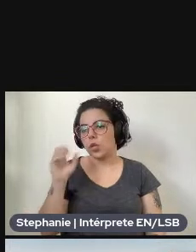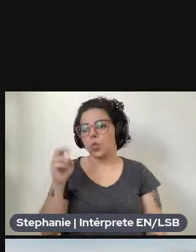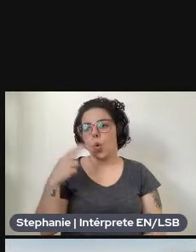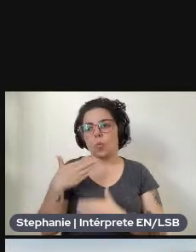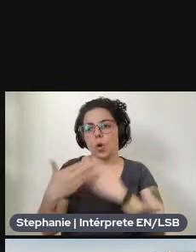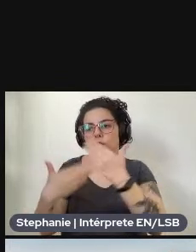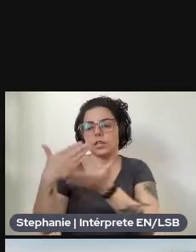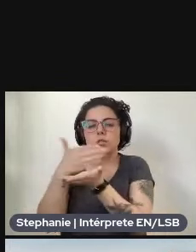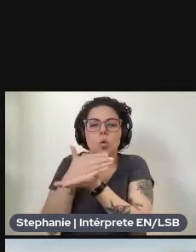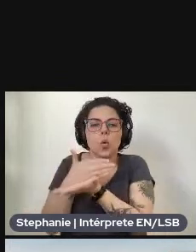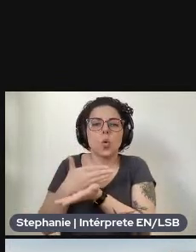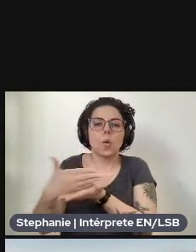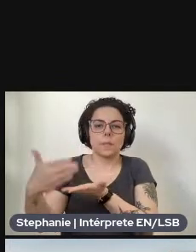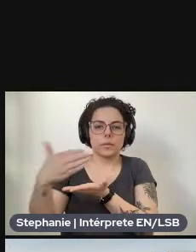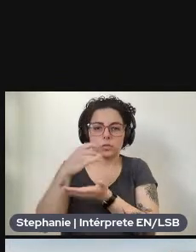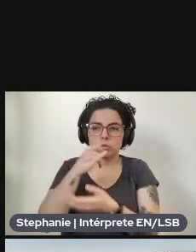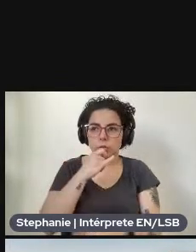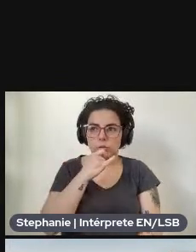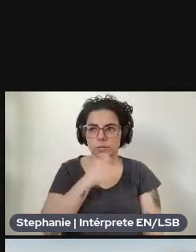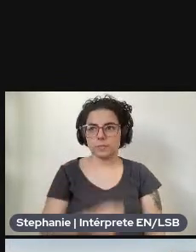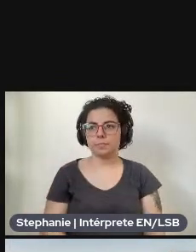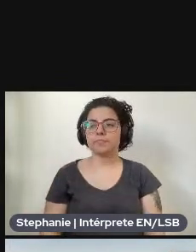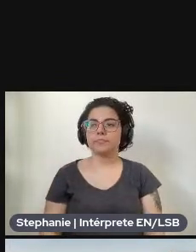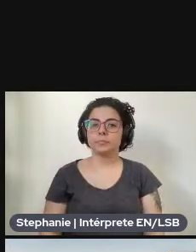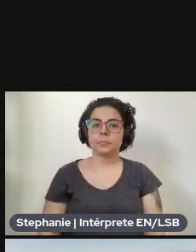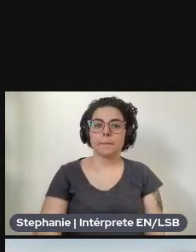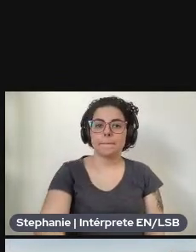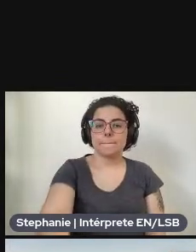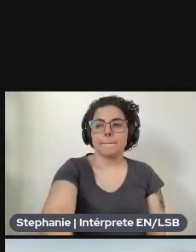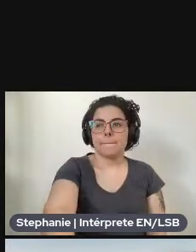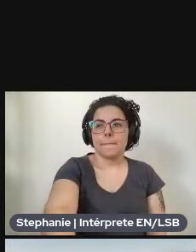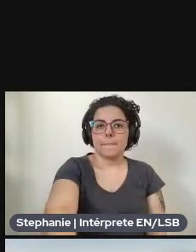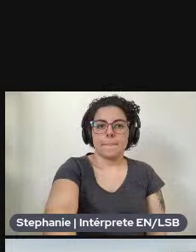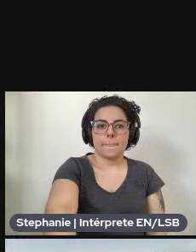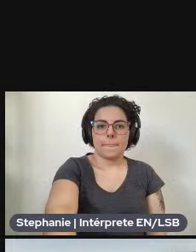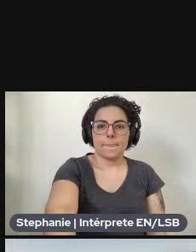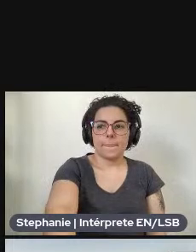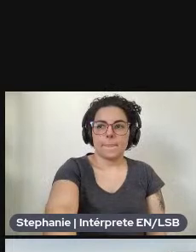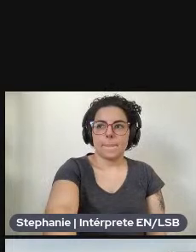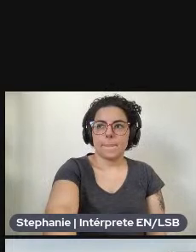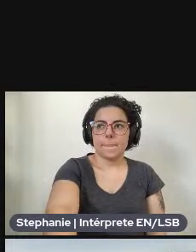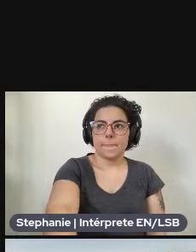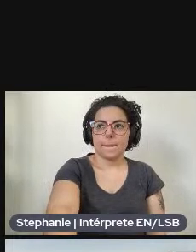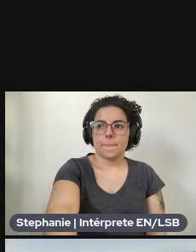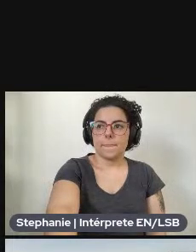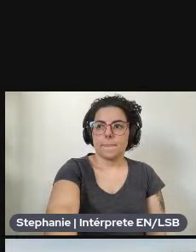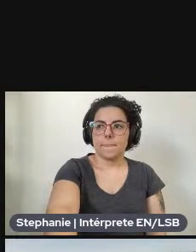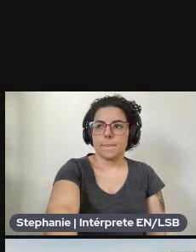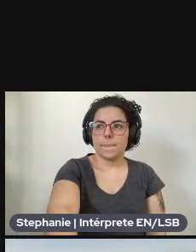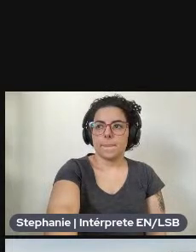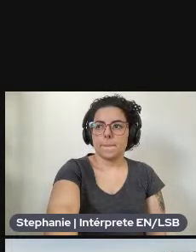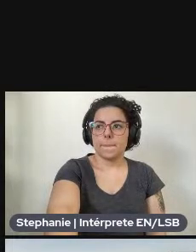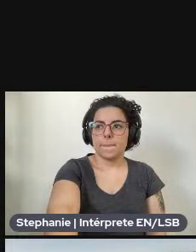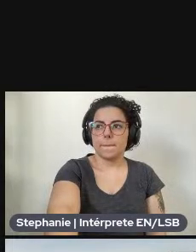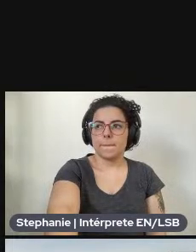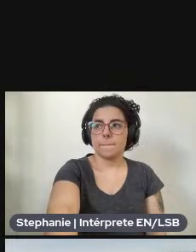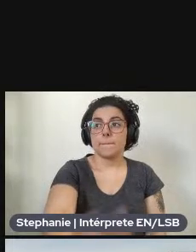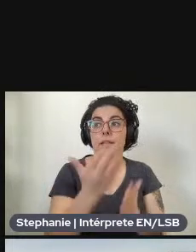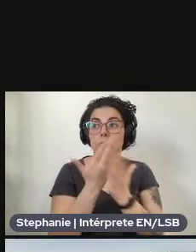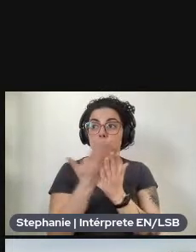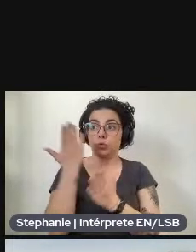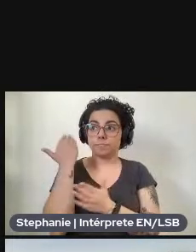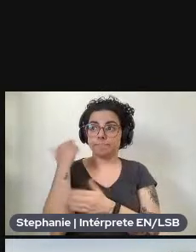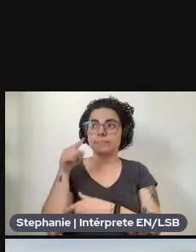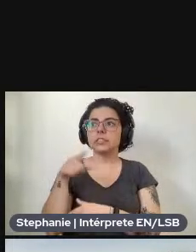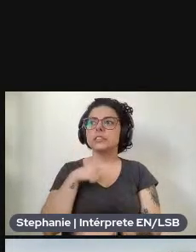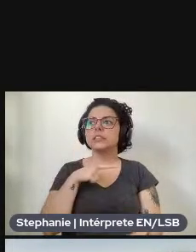okay? Good. In the previous study on these inchoatives in Spanish, we